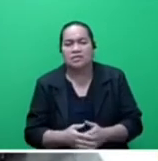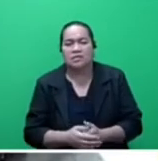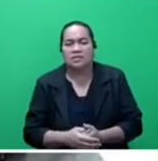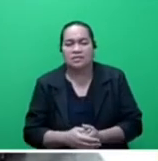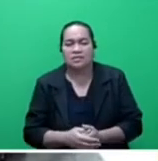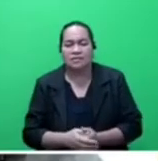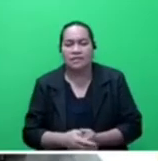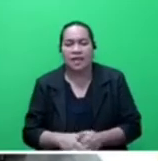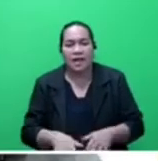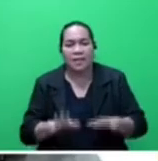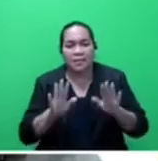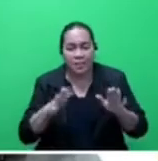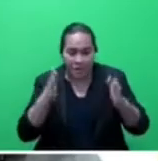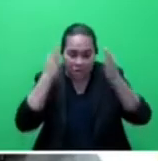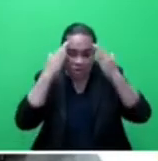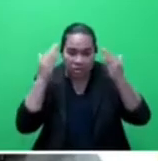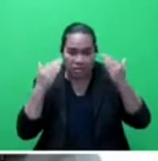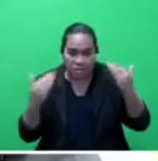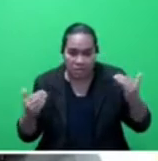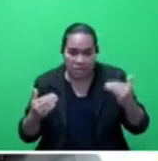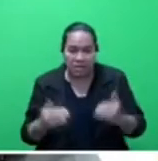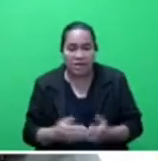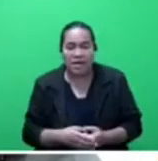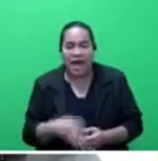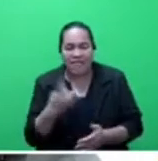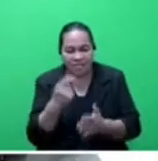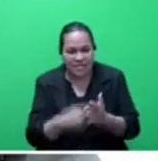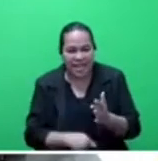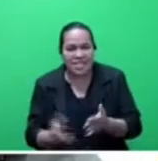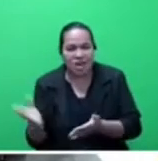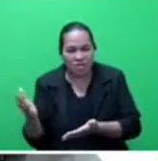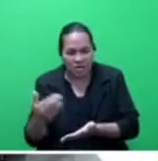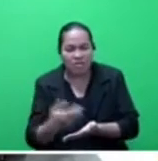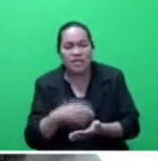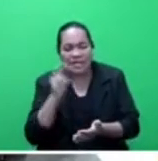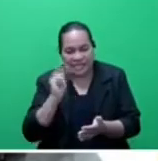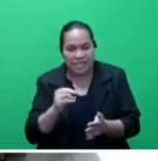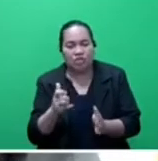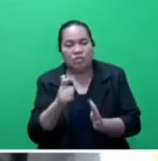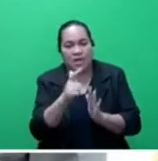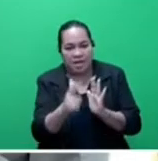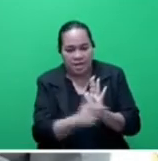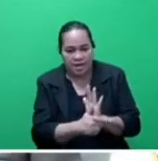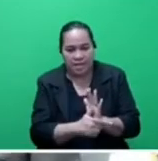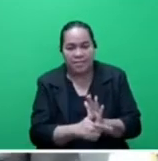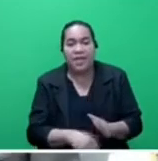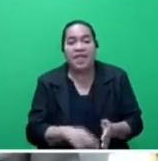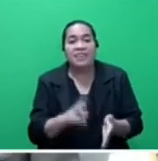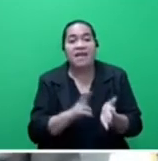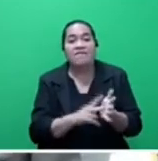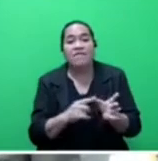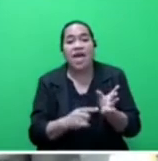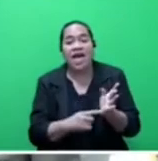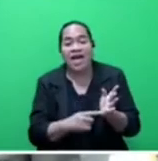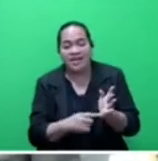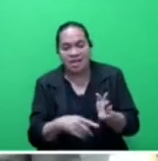And Honorable Speaker, there are tax revenues to be legislated. The VAT